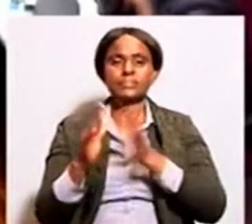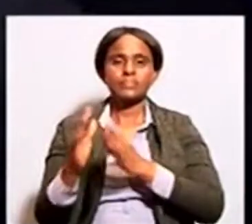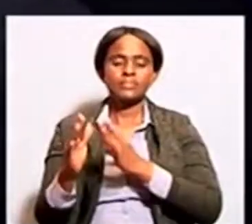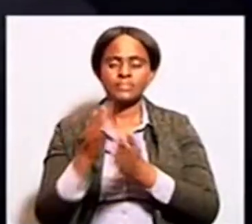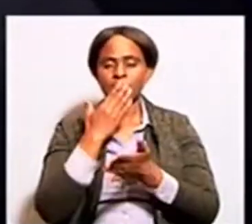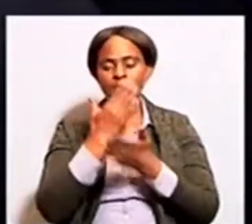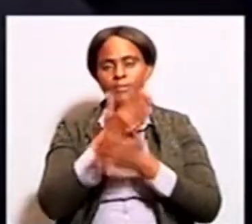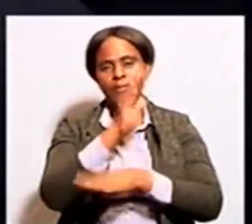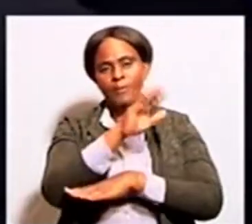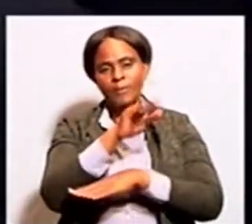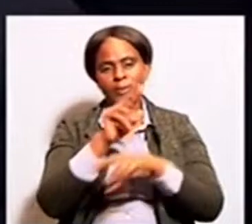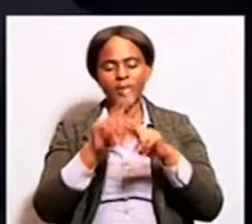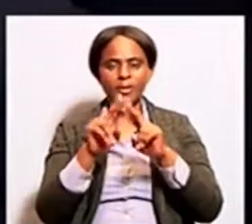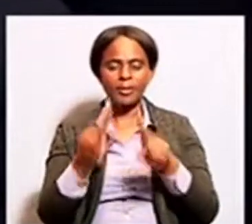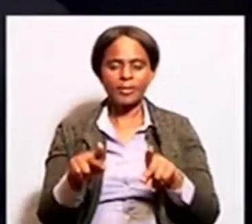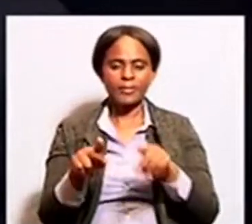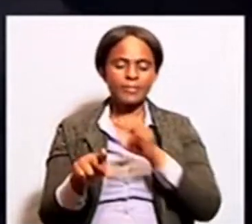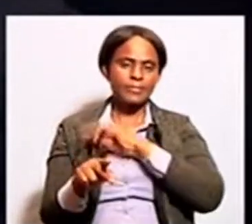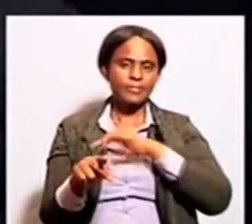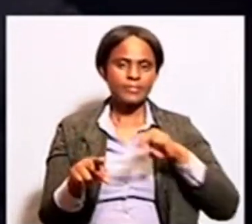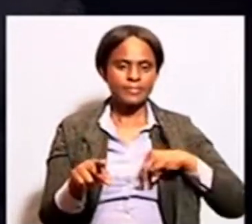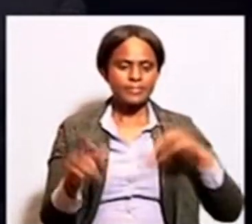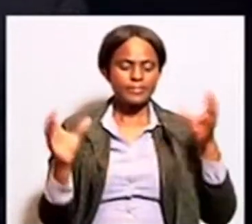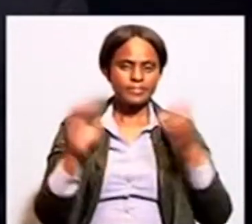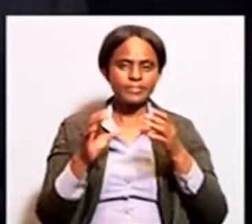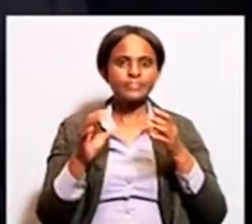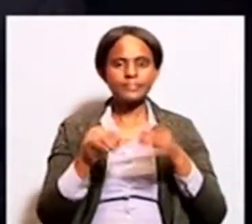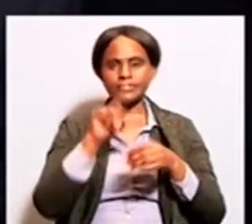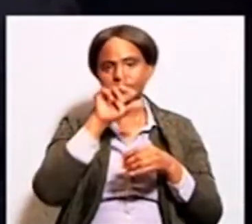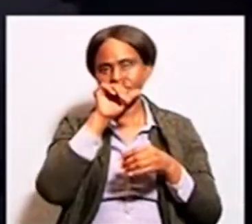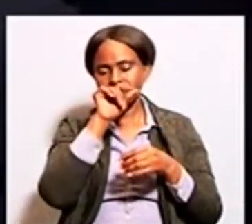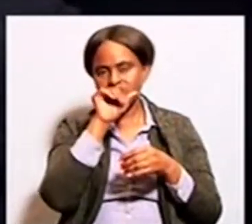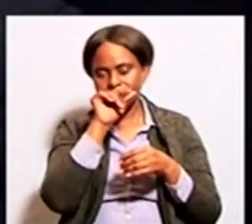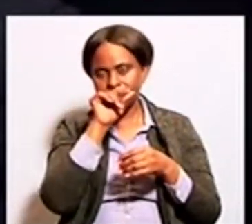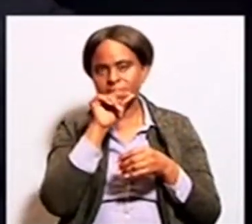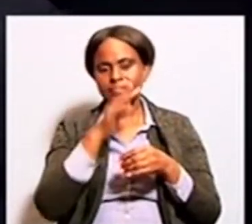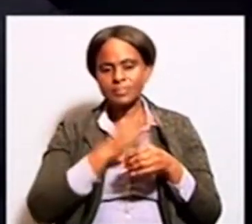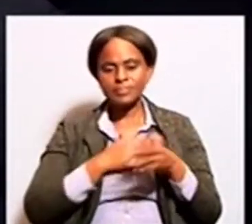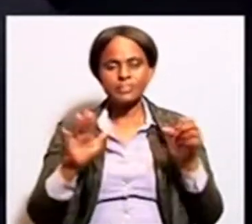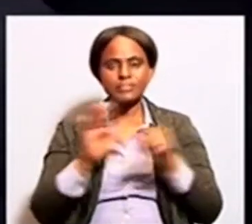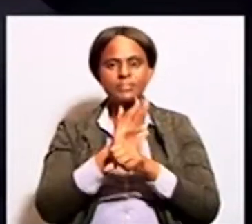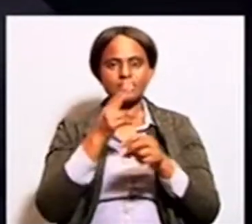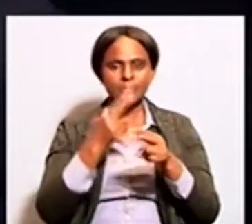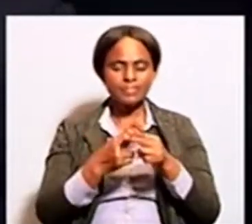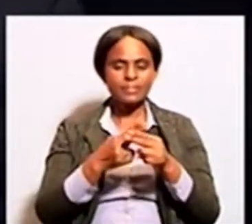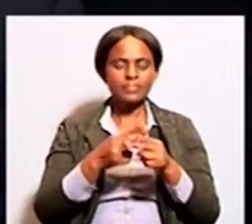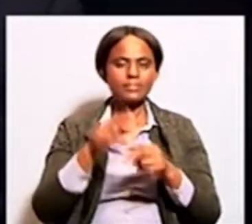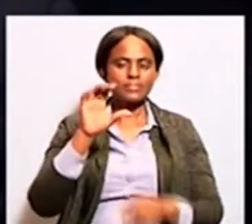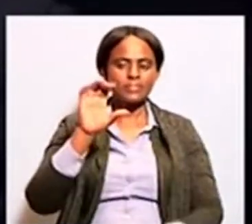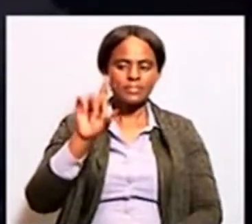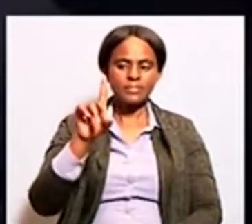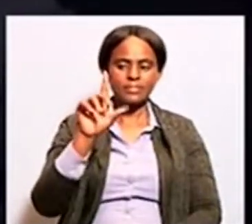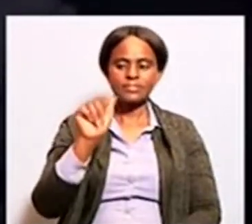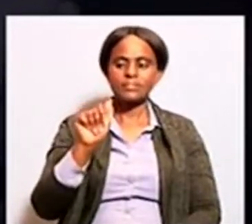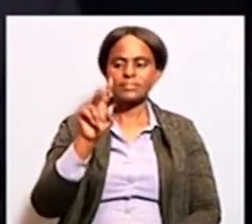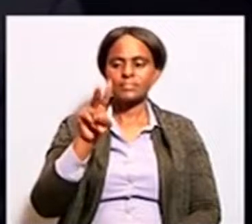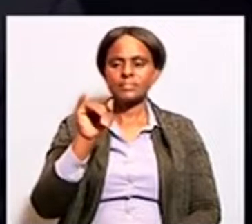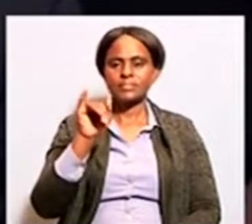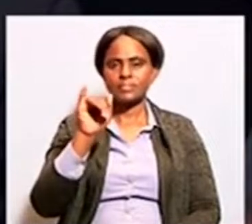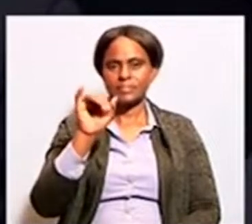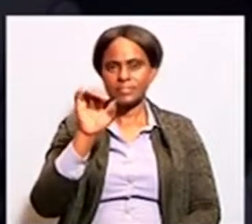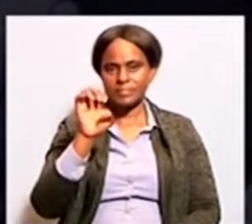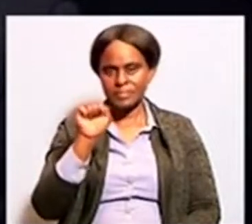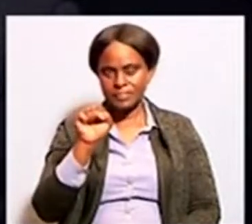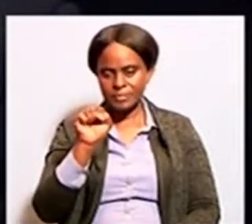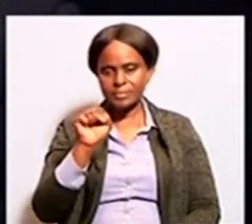Good afternoon, Chair. Good afternoon, members of the committee. Good afternoon, Livingstone. My full name is Achubuye Davis, Acting Assistant Director, Local